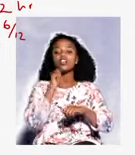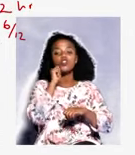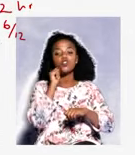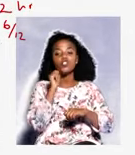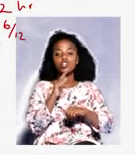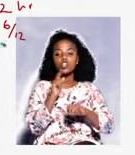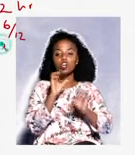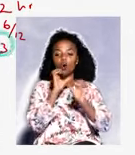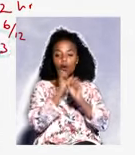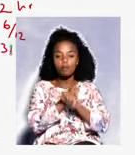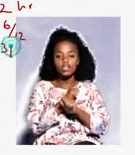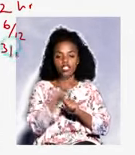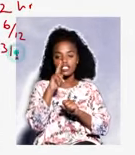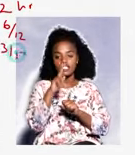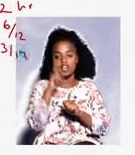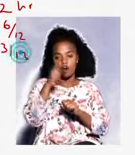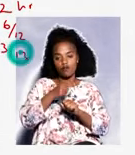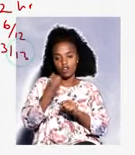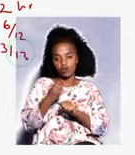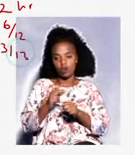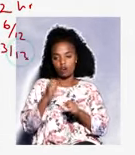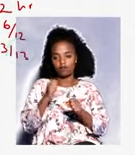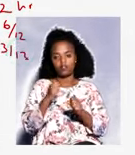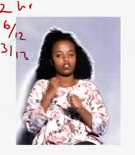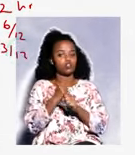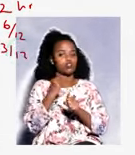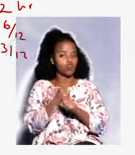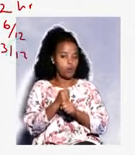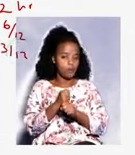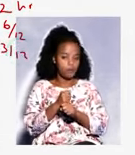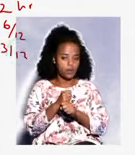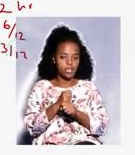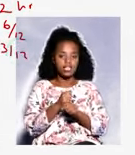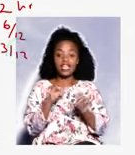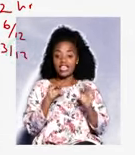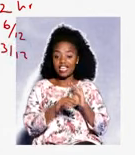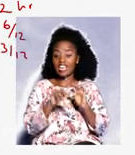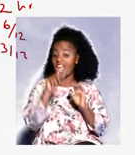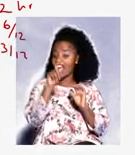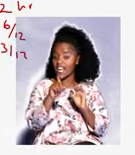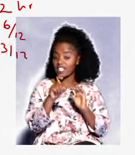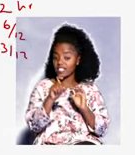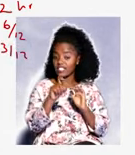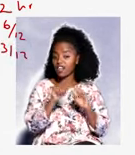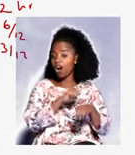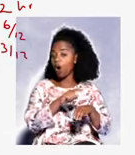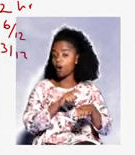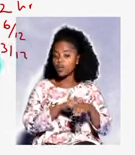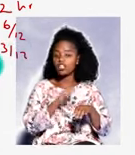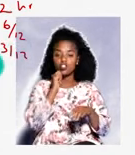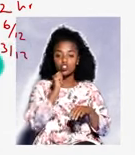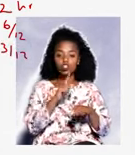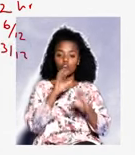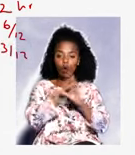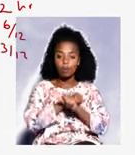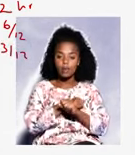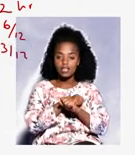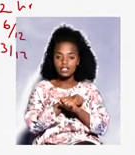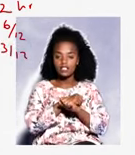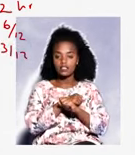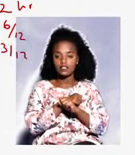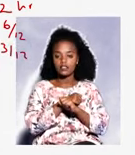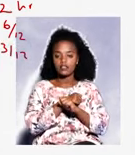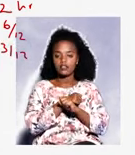she completes 3 over 12 of the job. So in X hour, she completes